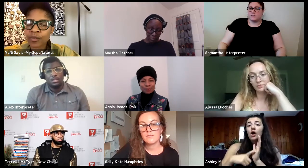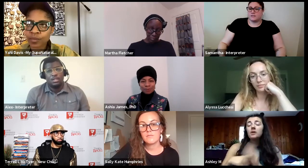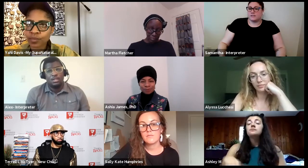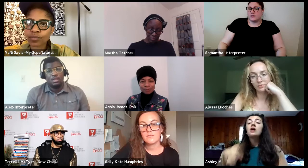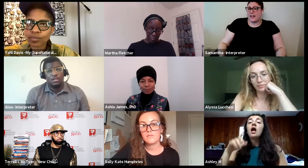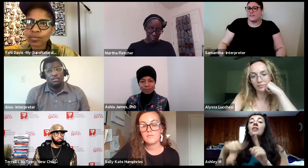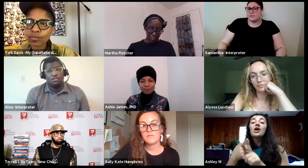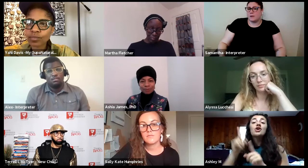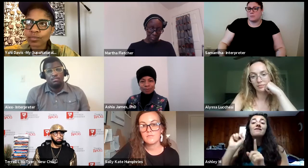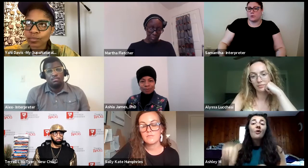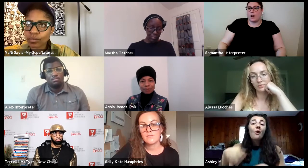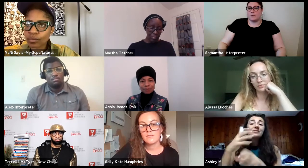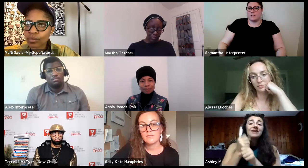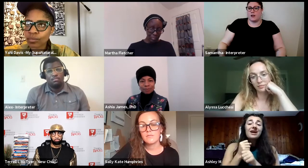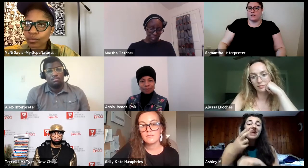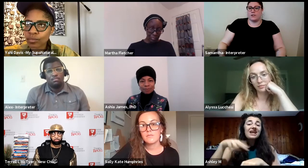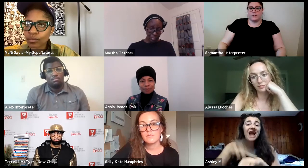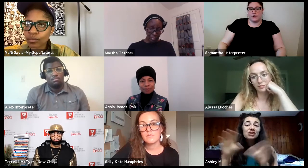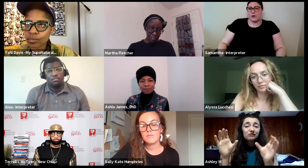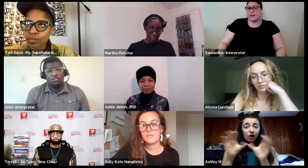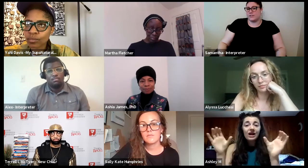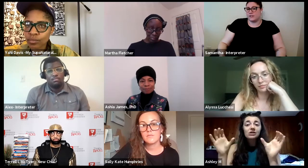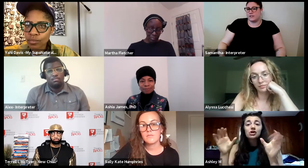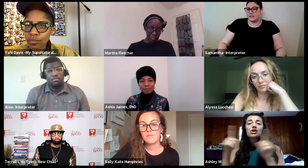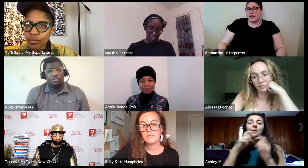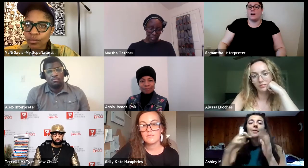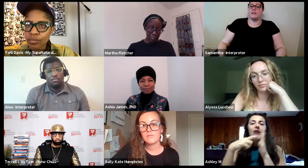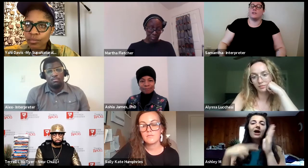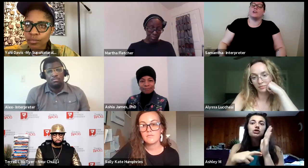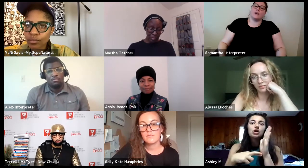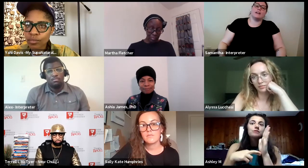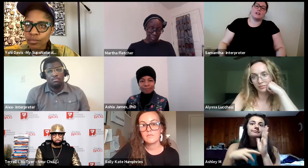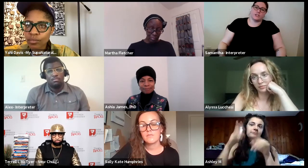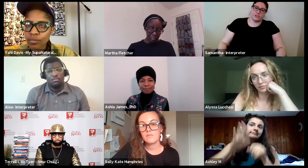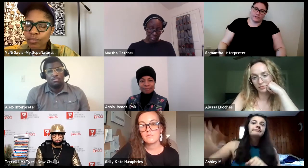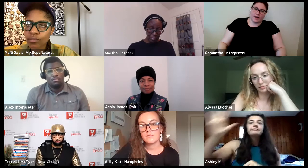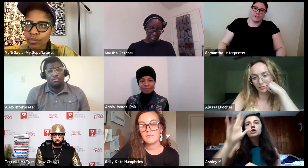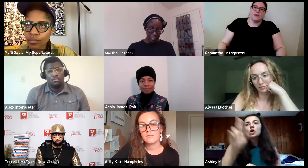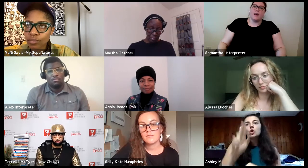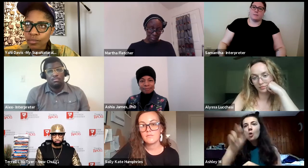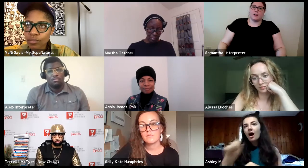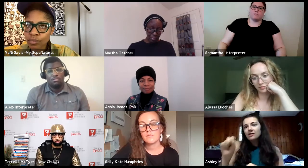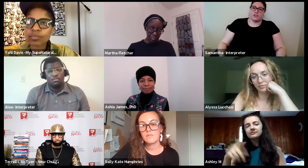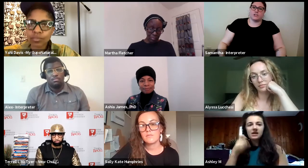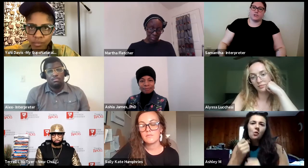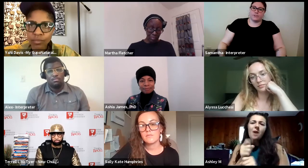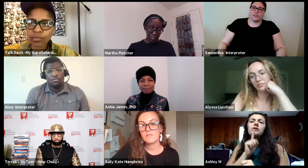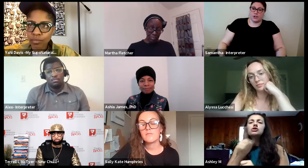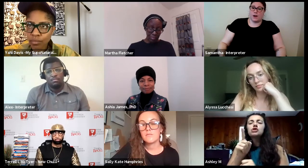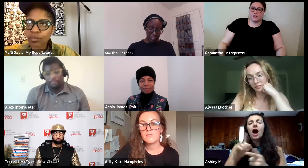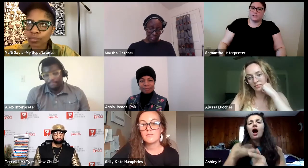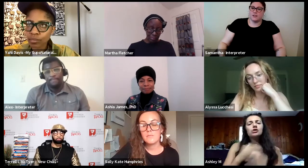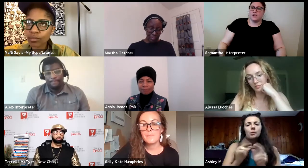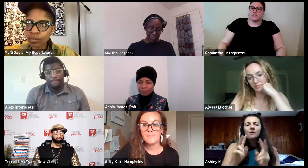And they have some minimum requirements there. You go and get you can go and get nationally certified and become registered